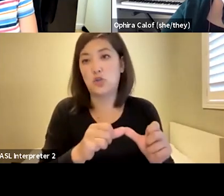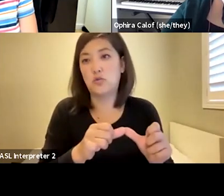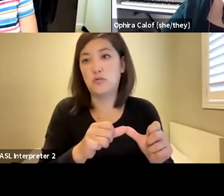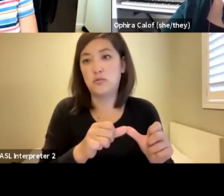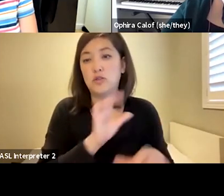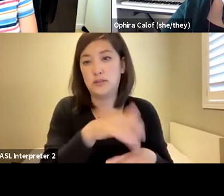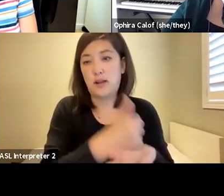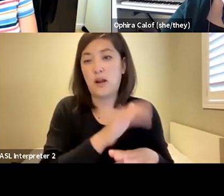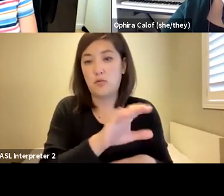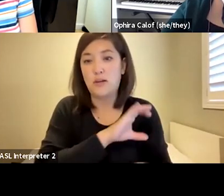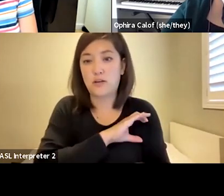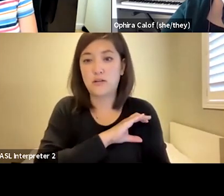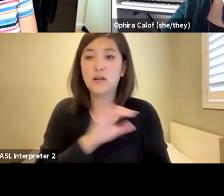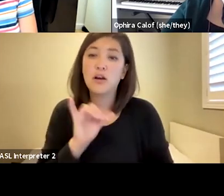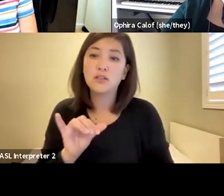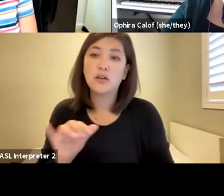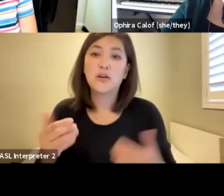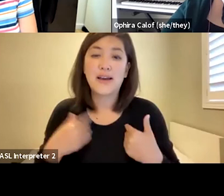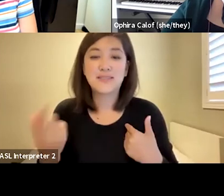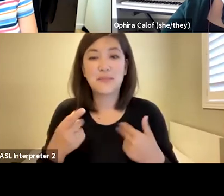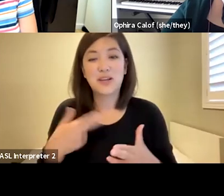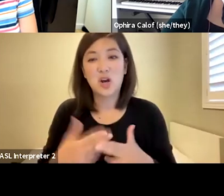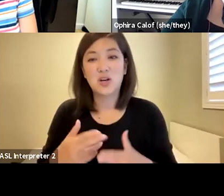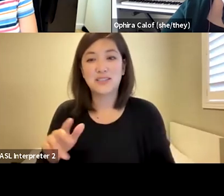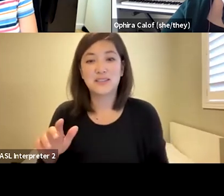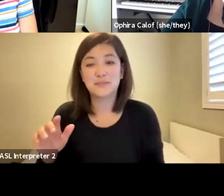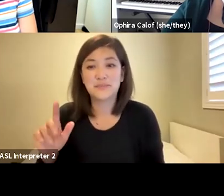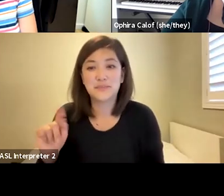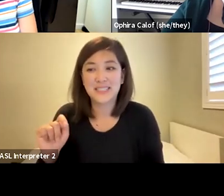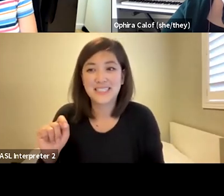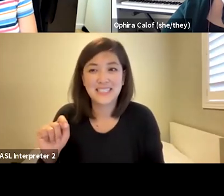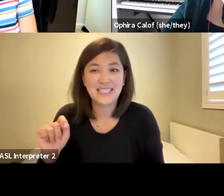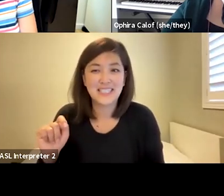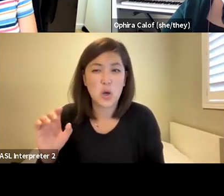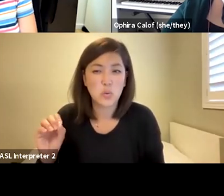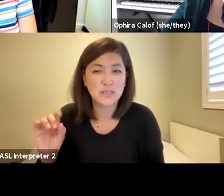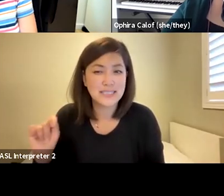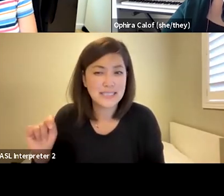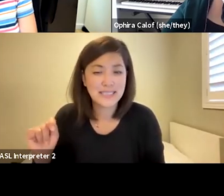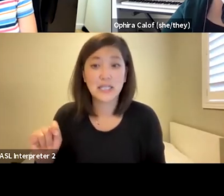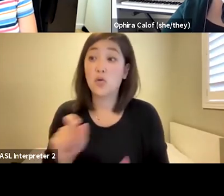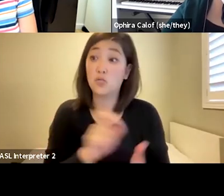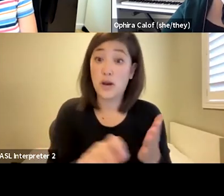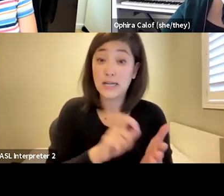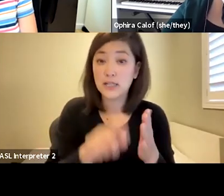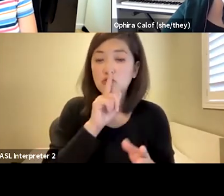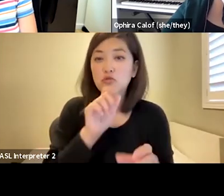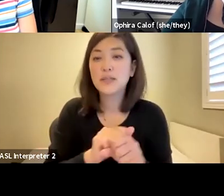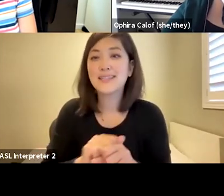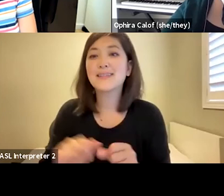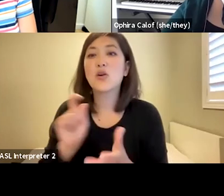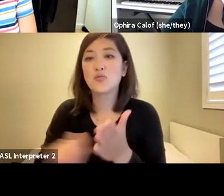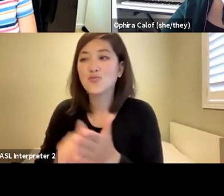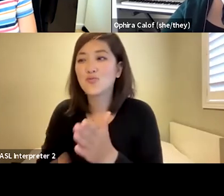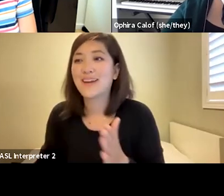there's a quote by Taika Waititi. I saw it just today, actually. It's very fitting. That's that writing is actually rewriting. So no one, as Ophira said,